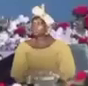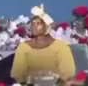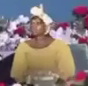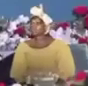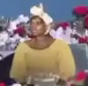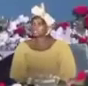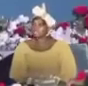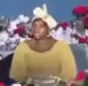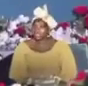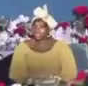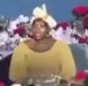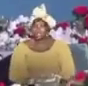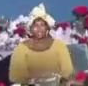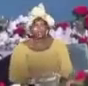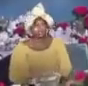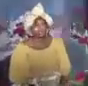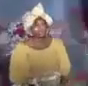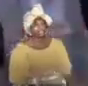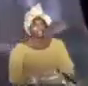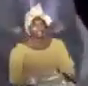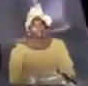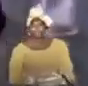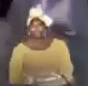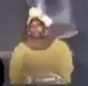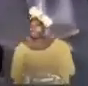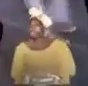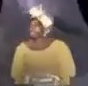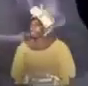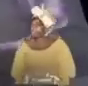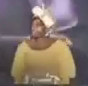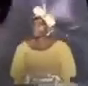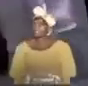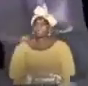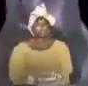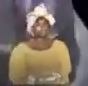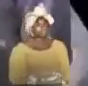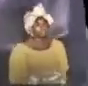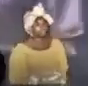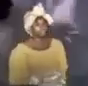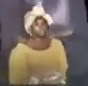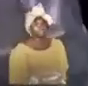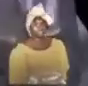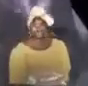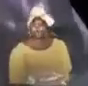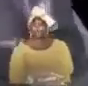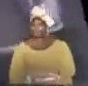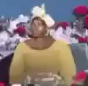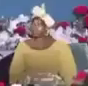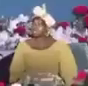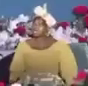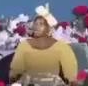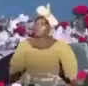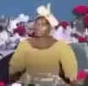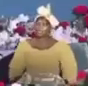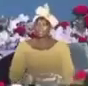So let's start right now. Why would we